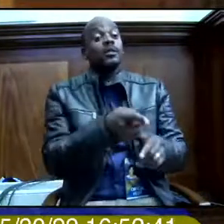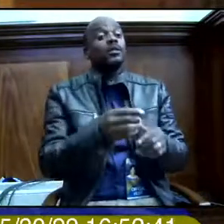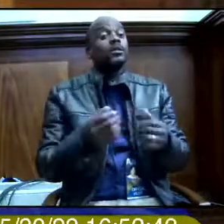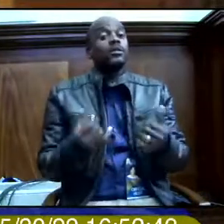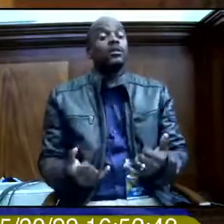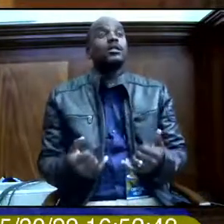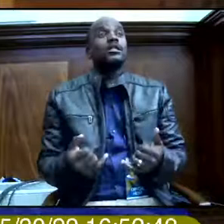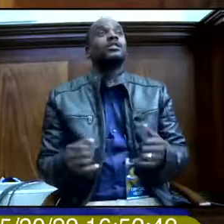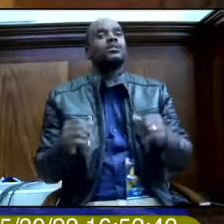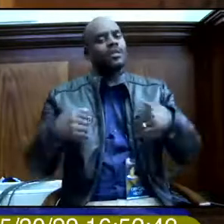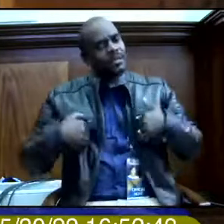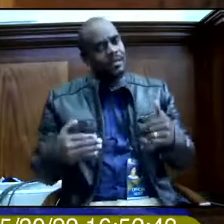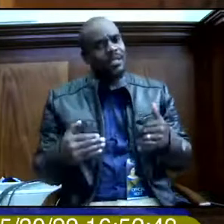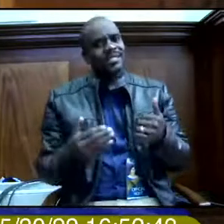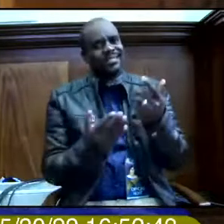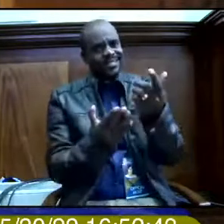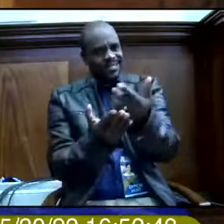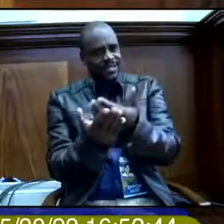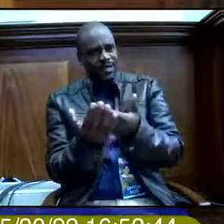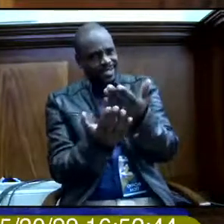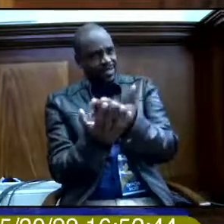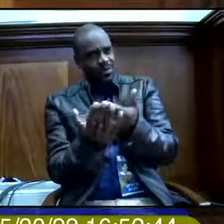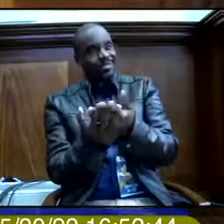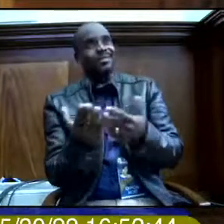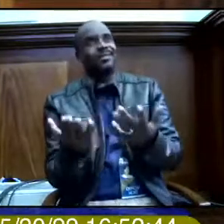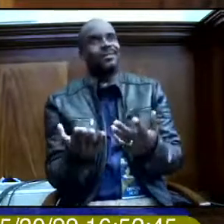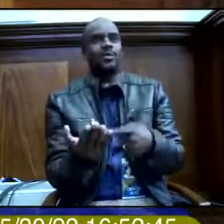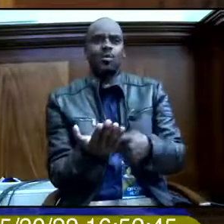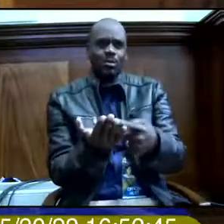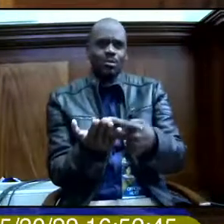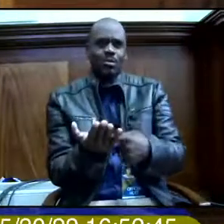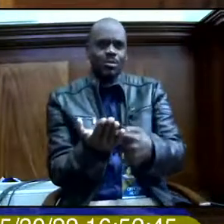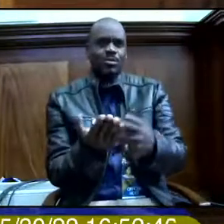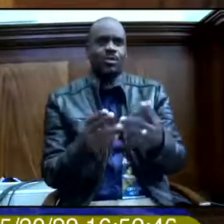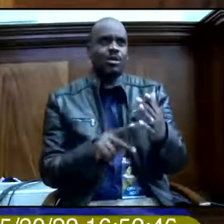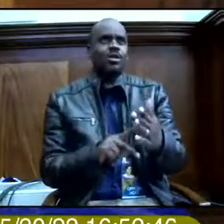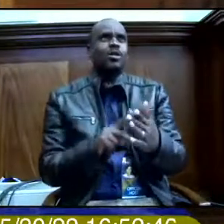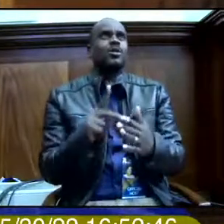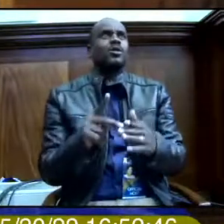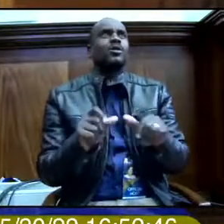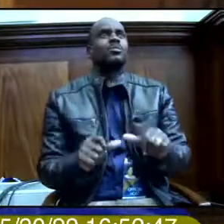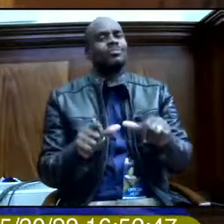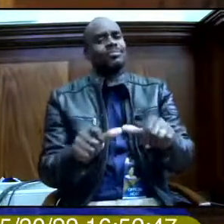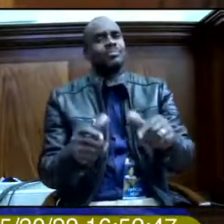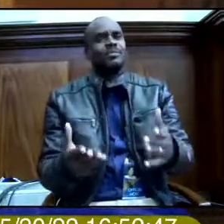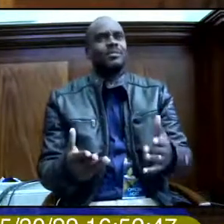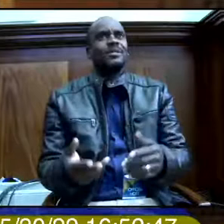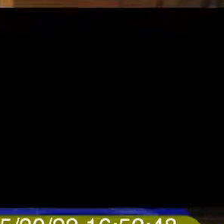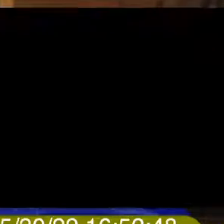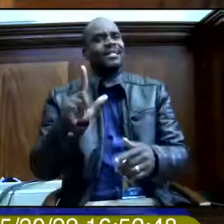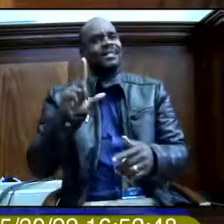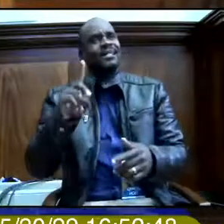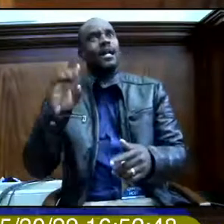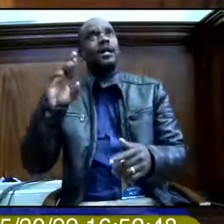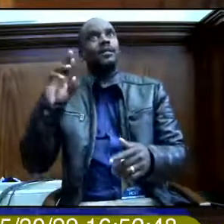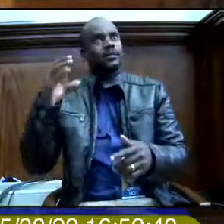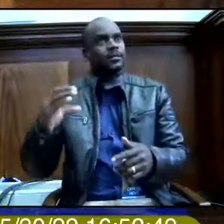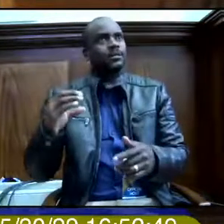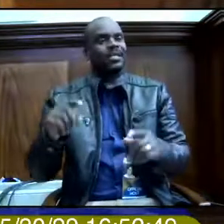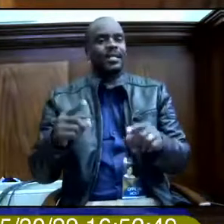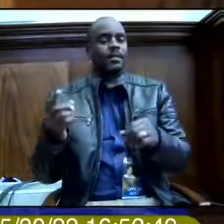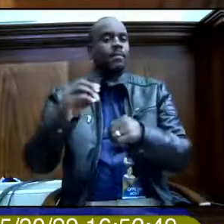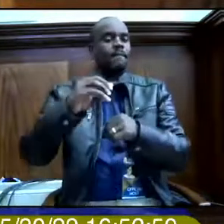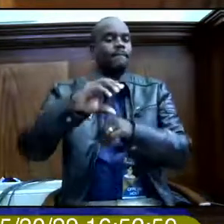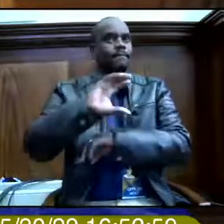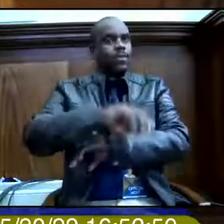start the negotiating a a process at that level at the elrc in the province so if that did